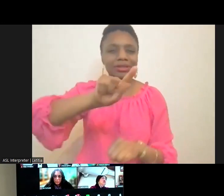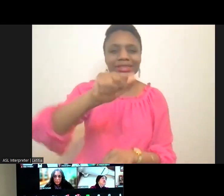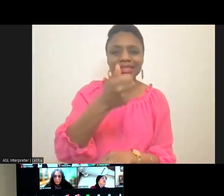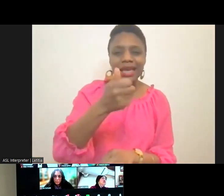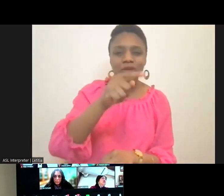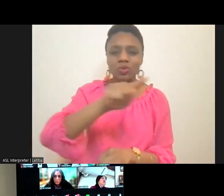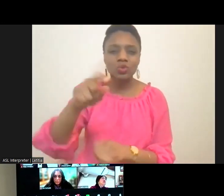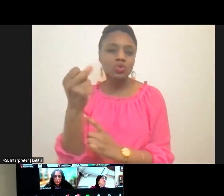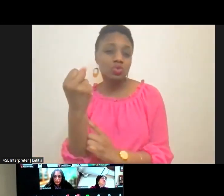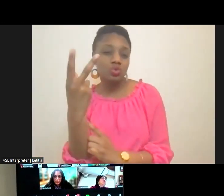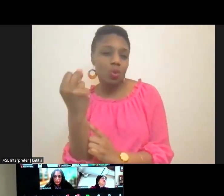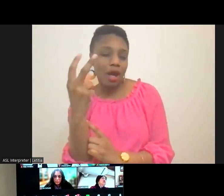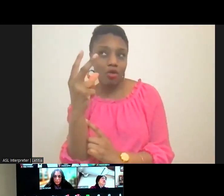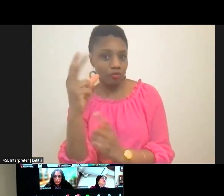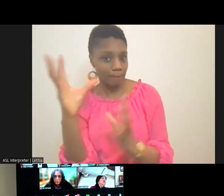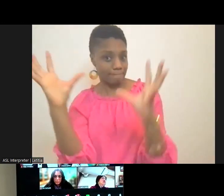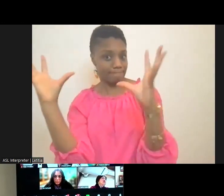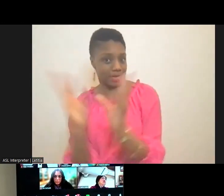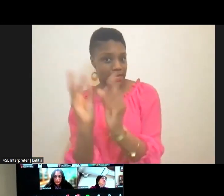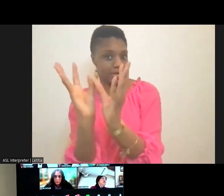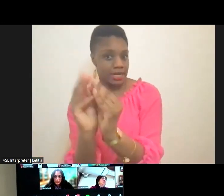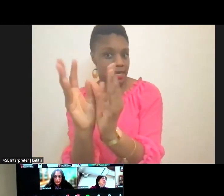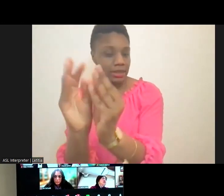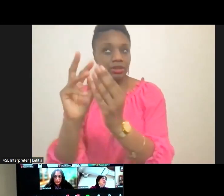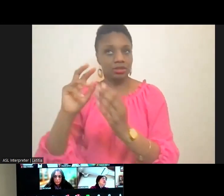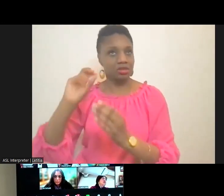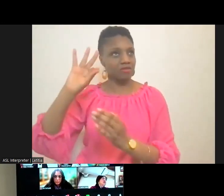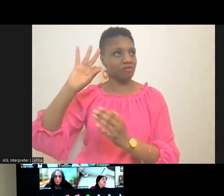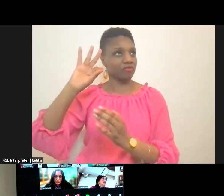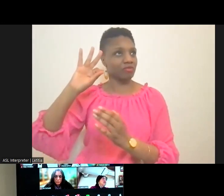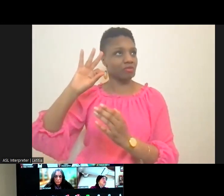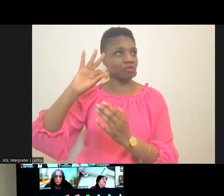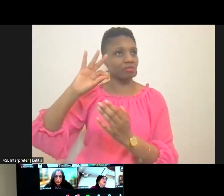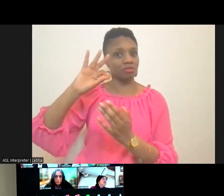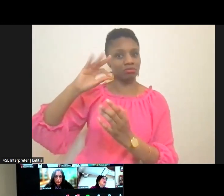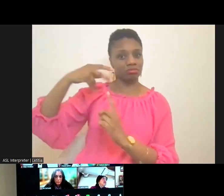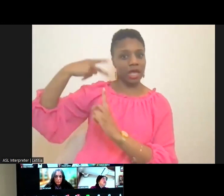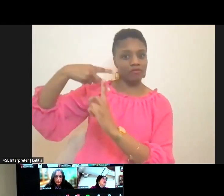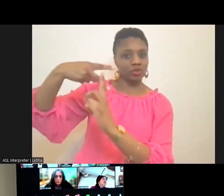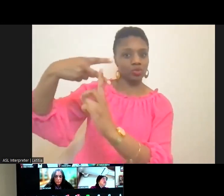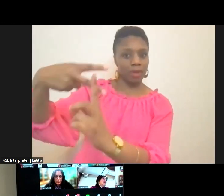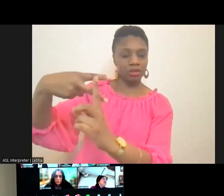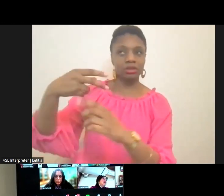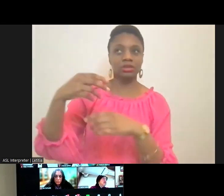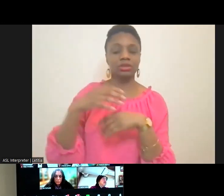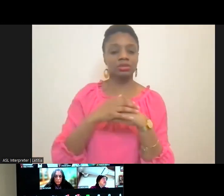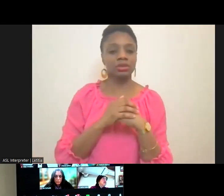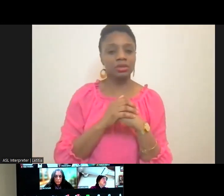years of meetings, every 2 months. If we wanted